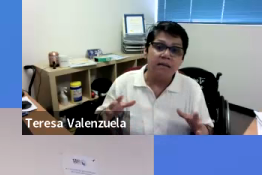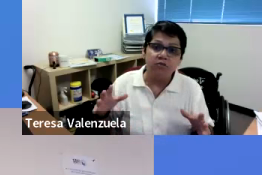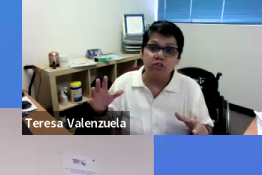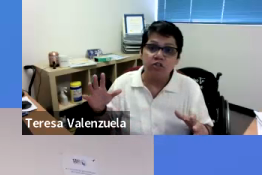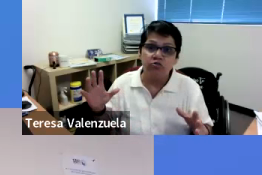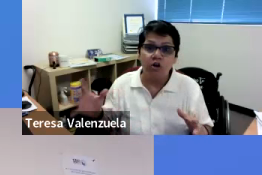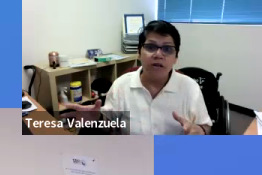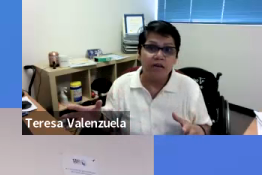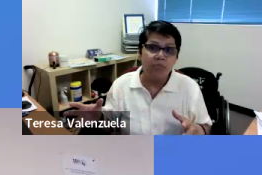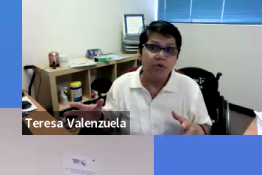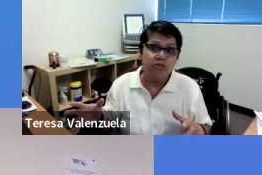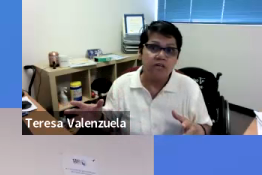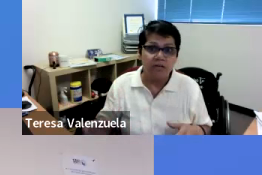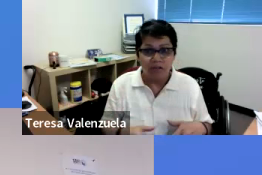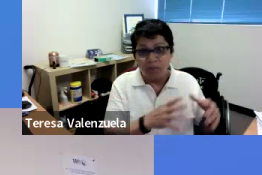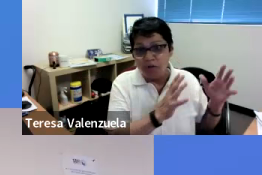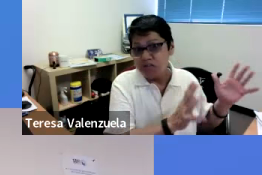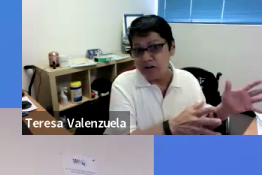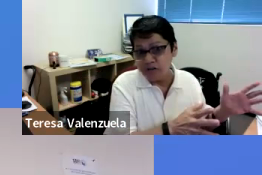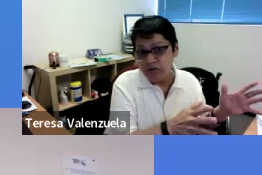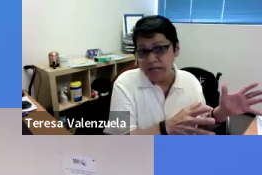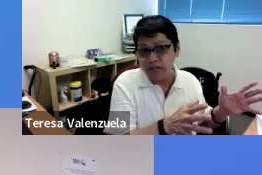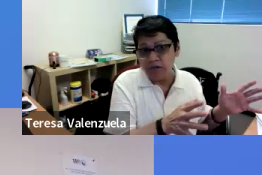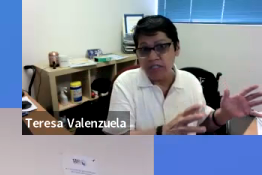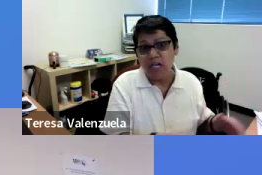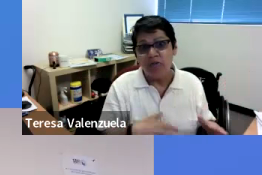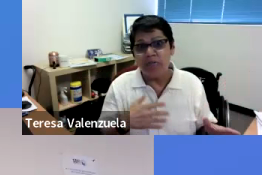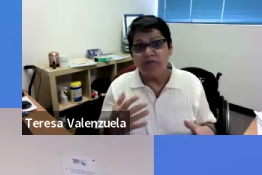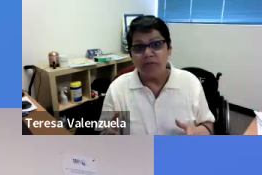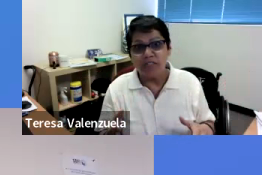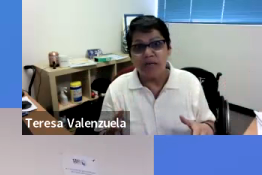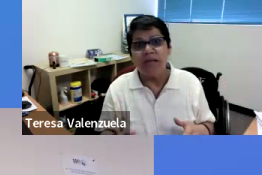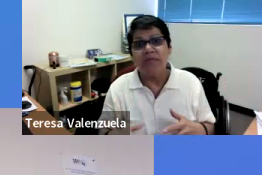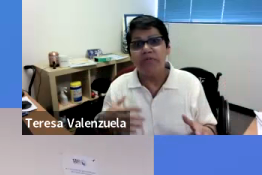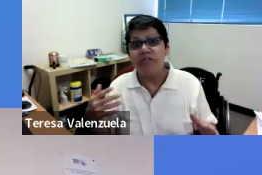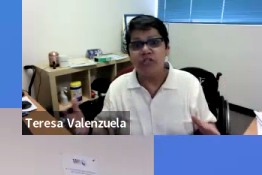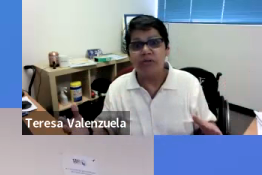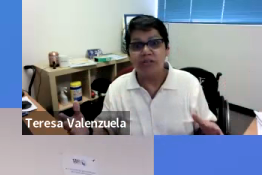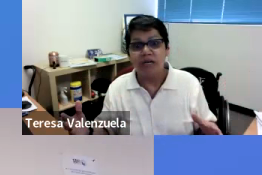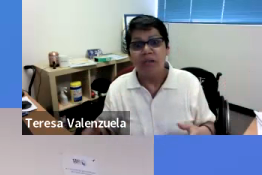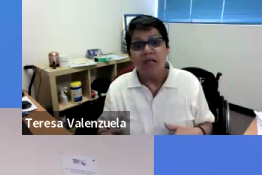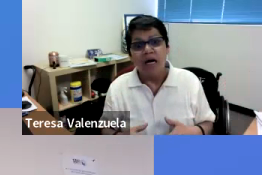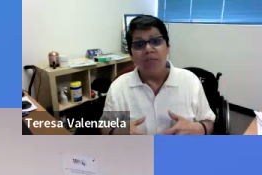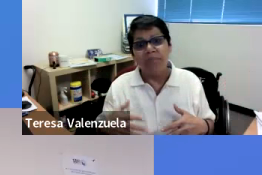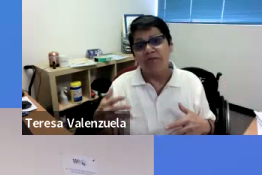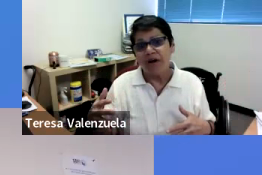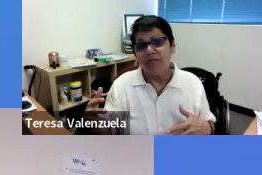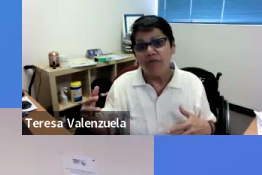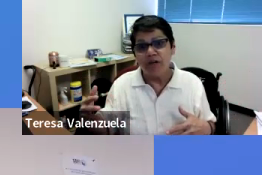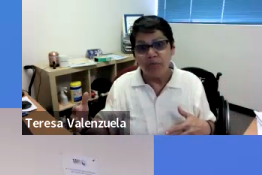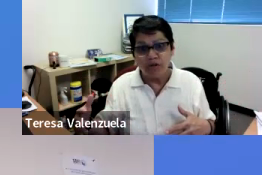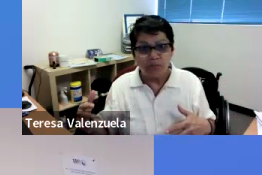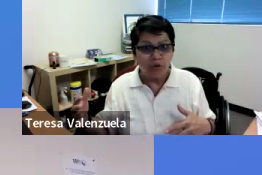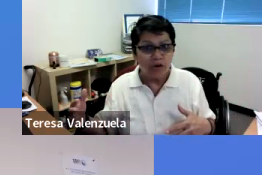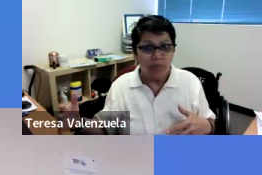We've been able to donate computers. The computers that are donated to us, we refurbish them and then we distribute them, up to 5